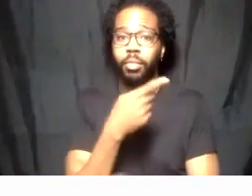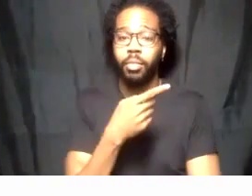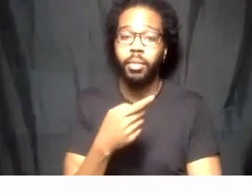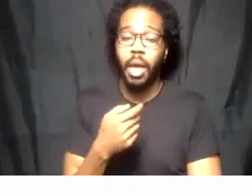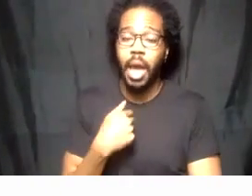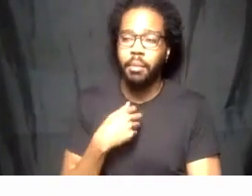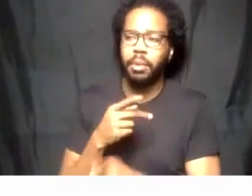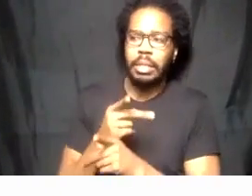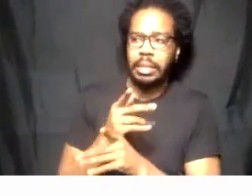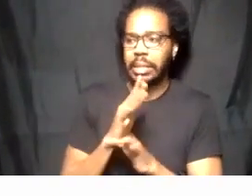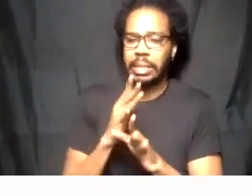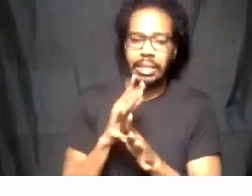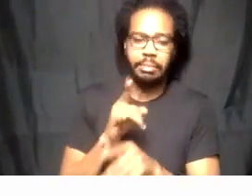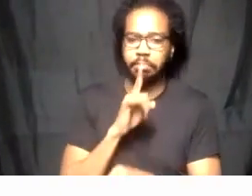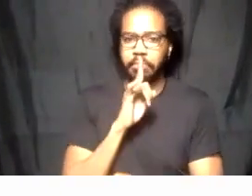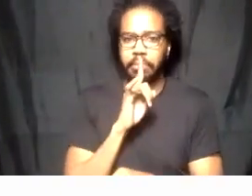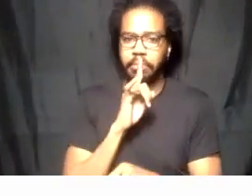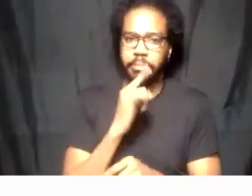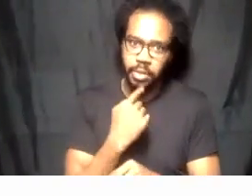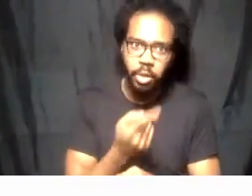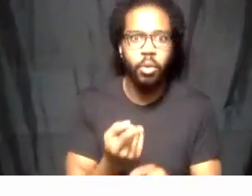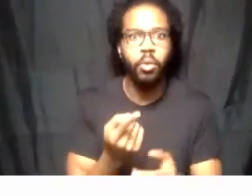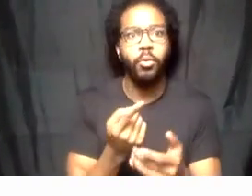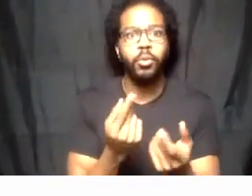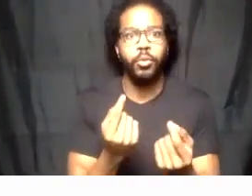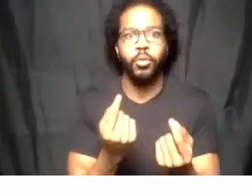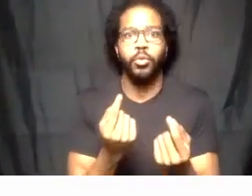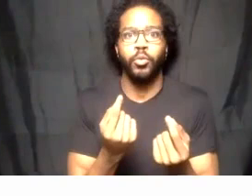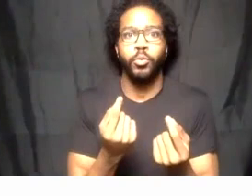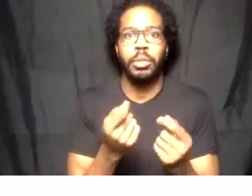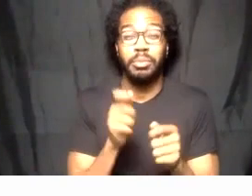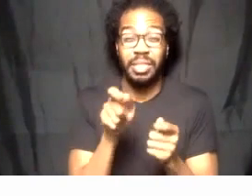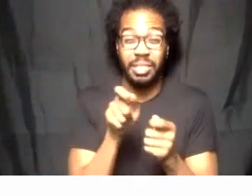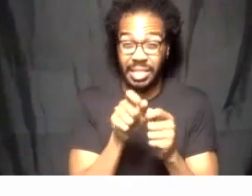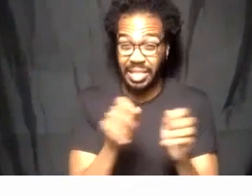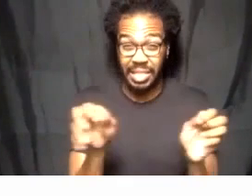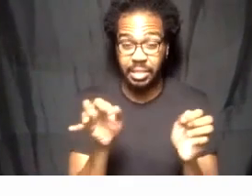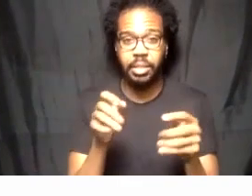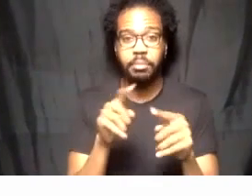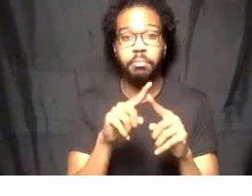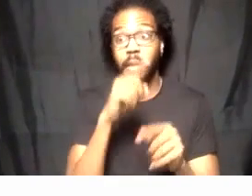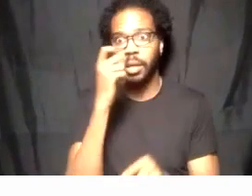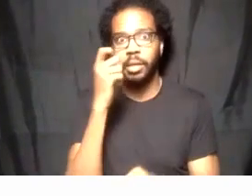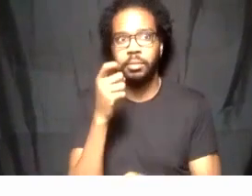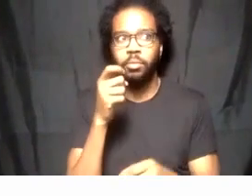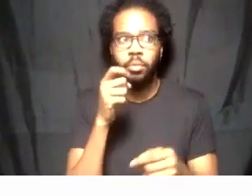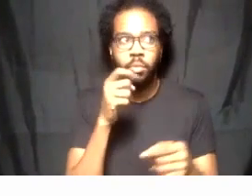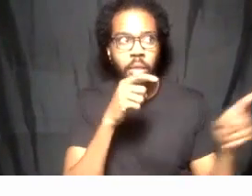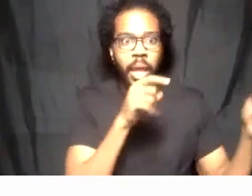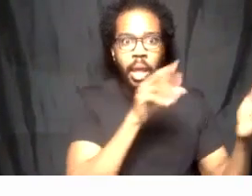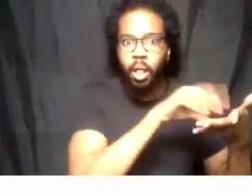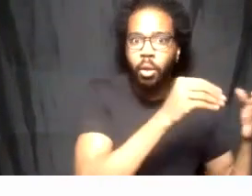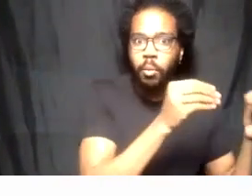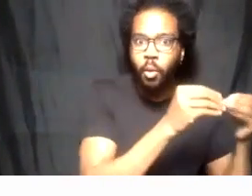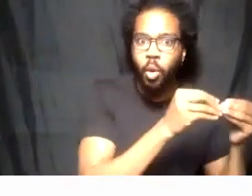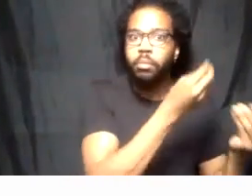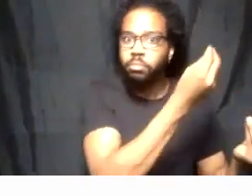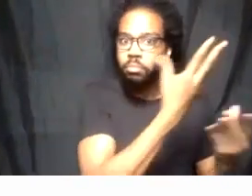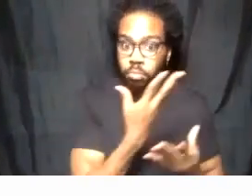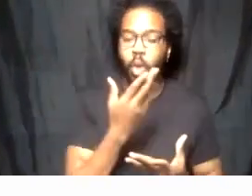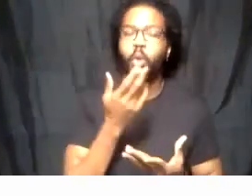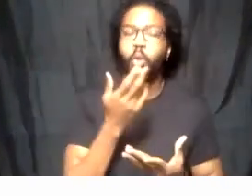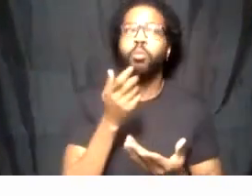cautious about stating any guidance too definitively, because as people learn more, as you know, guidance gets updated. But the guidance at